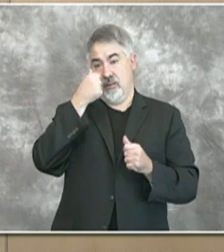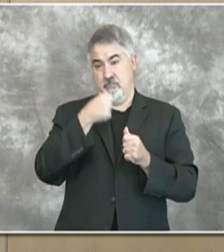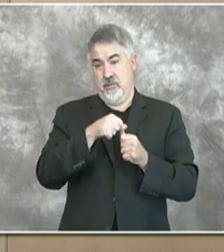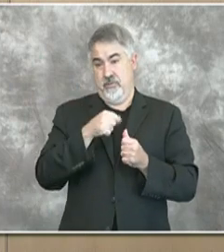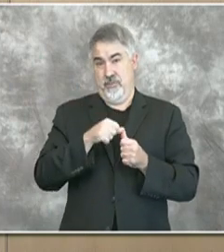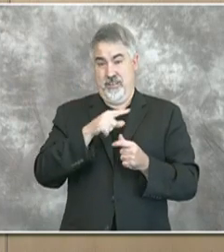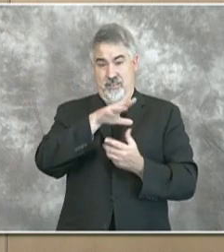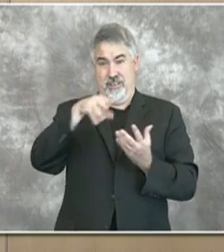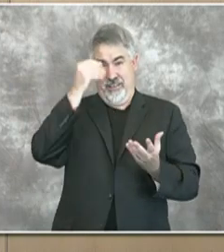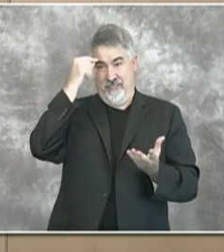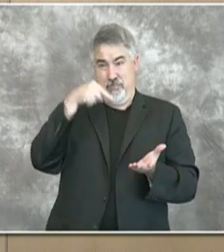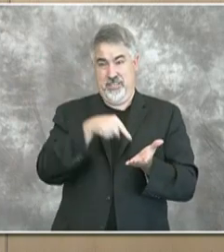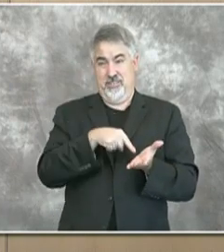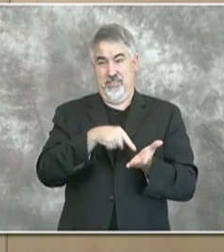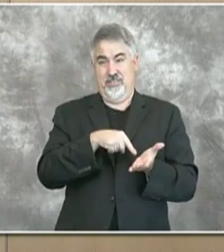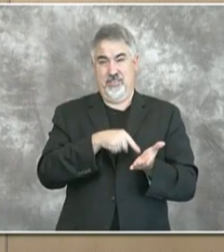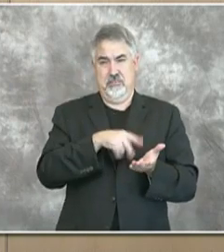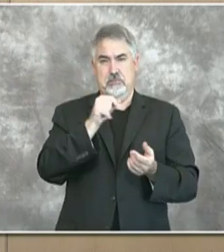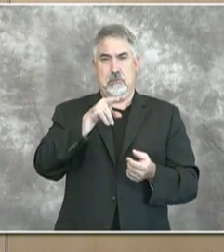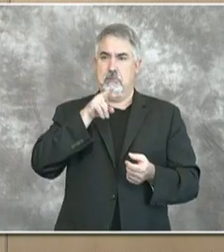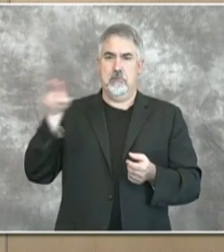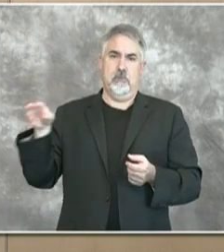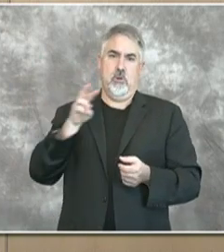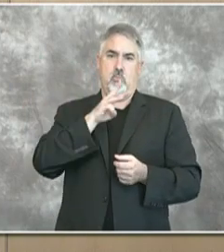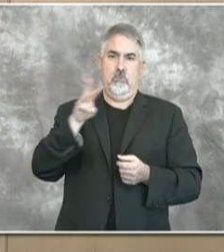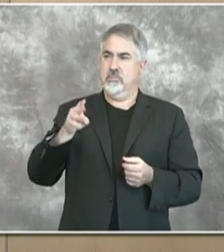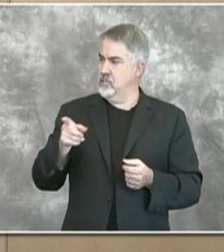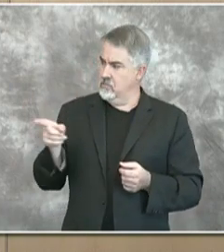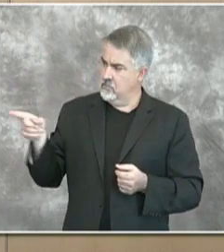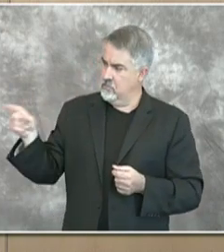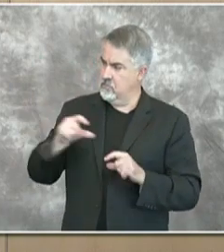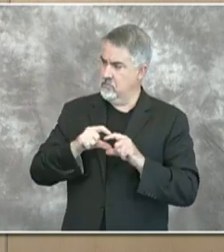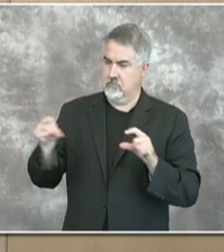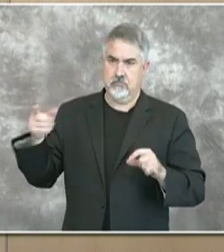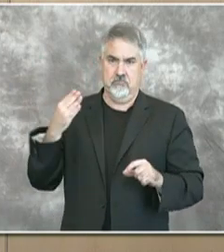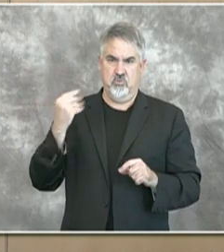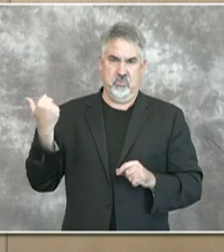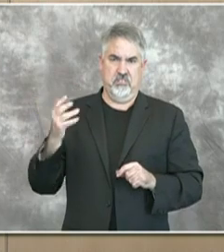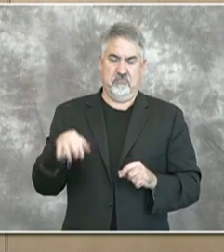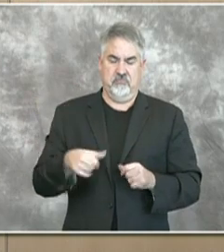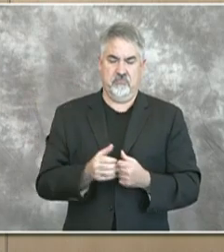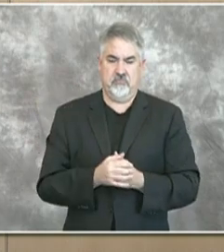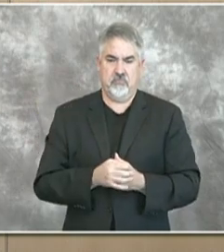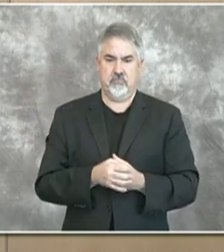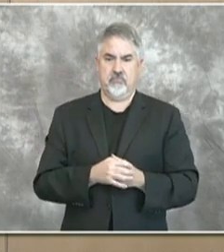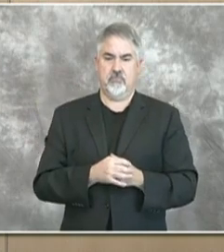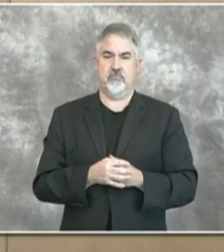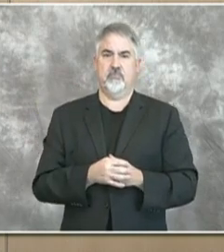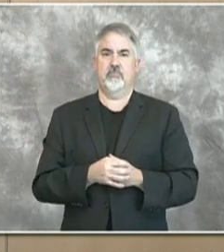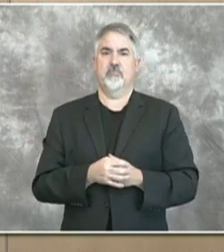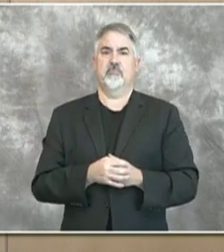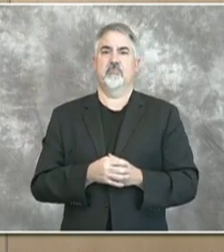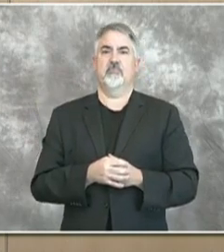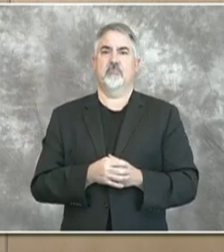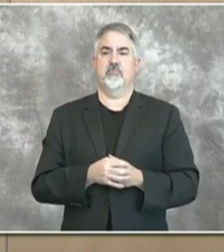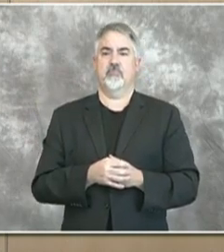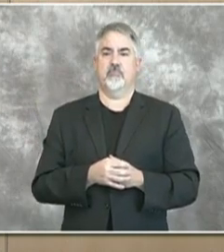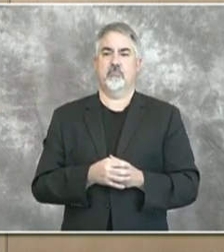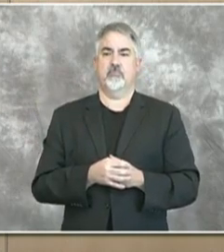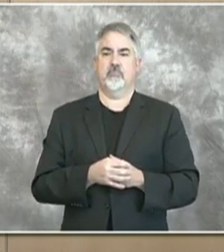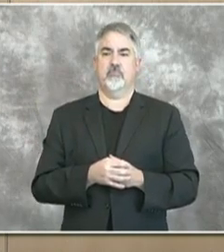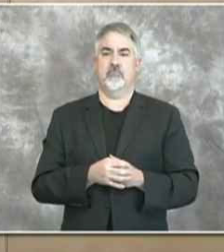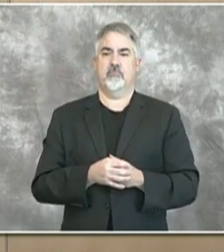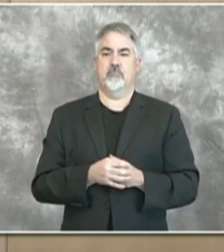website, which is on the placard here in front of me. Regarding outbreaks in congregate and